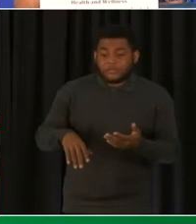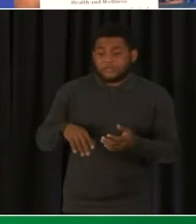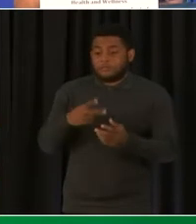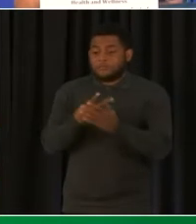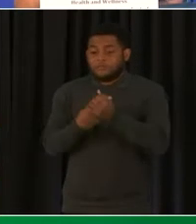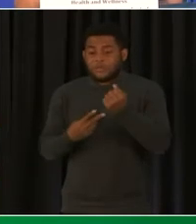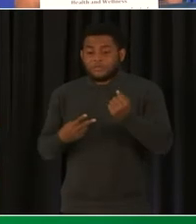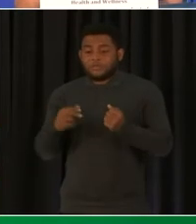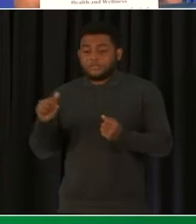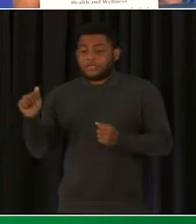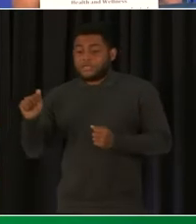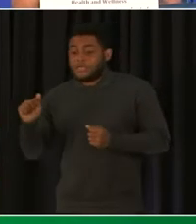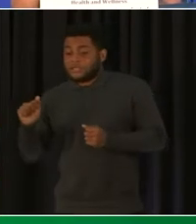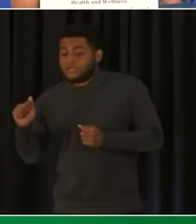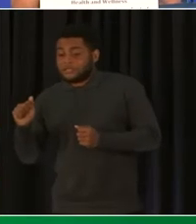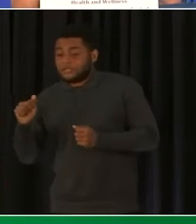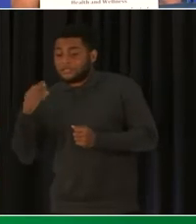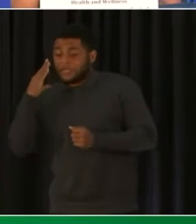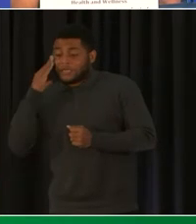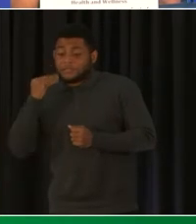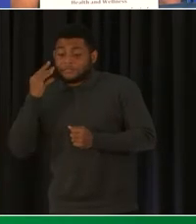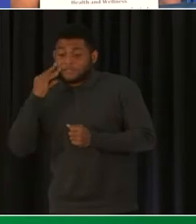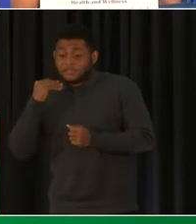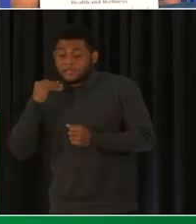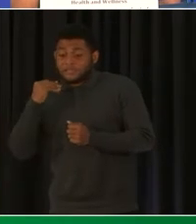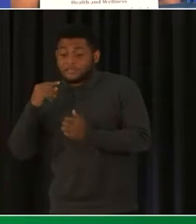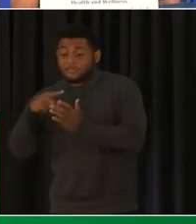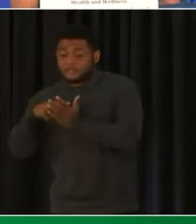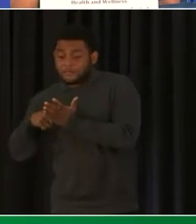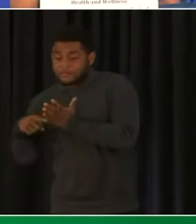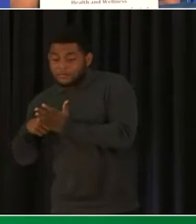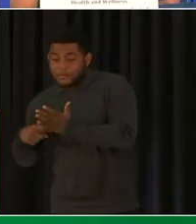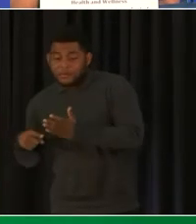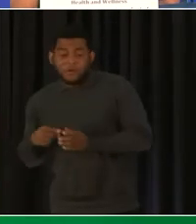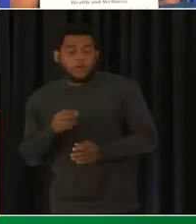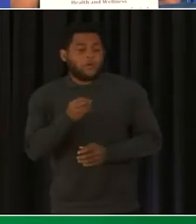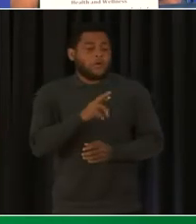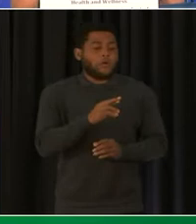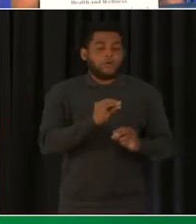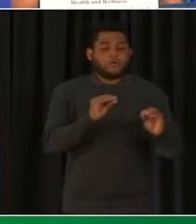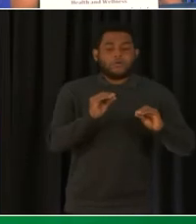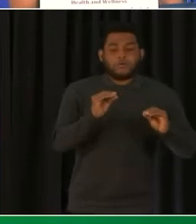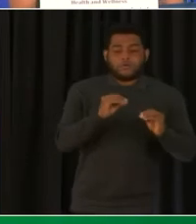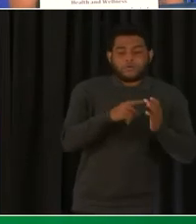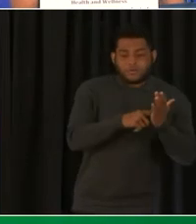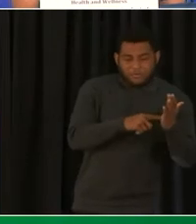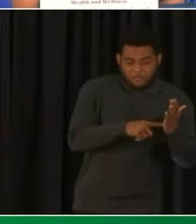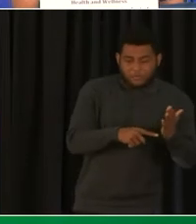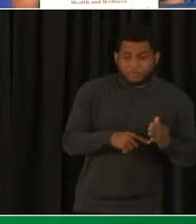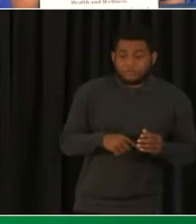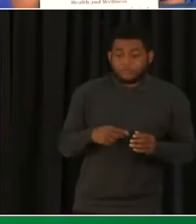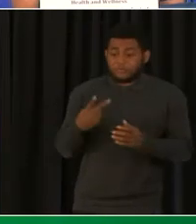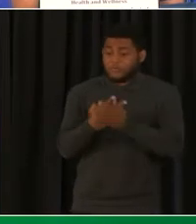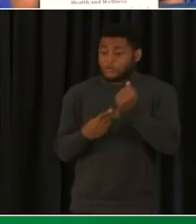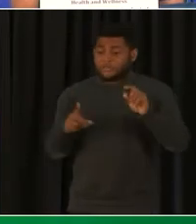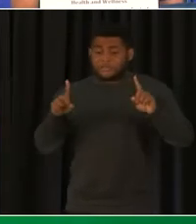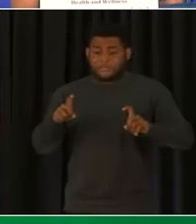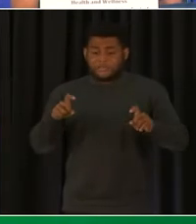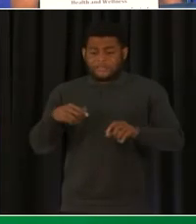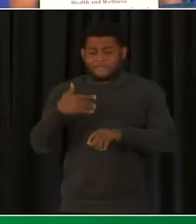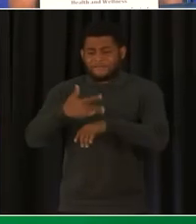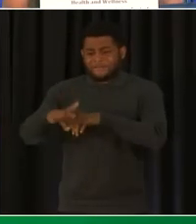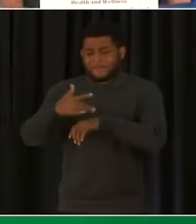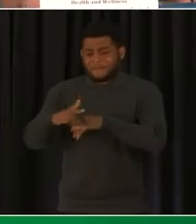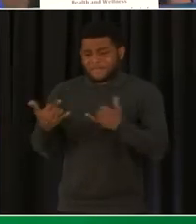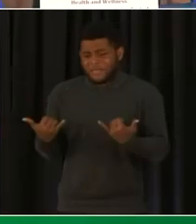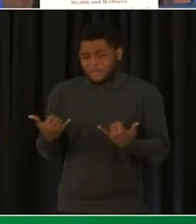symptomatic testing within their school unless the family completes an opt-out form. Those forms are available in all